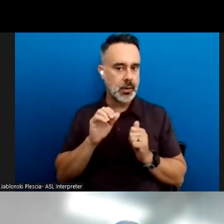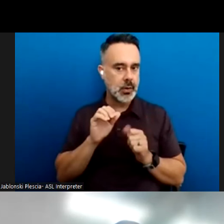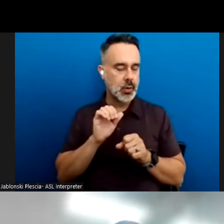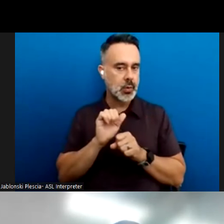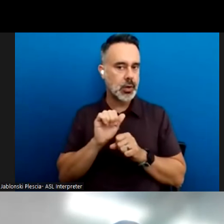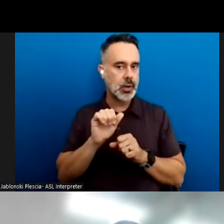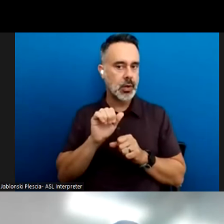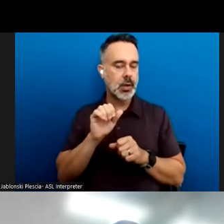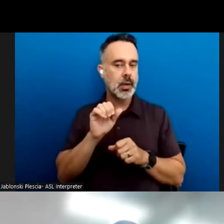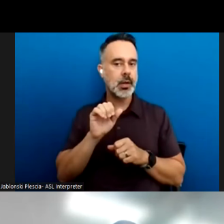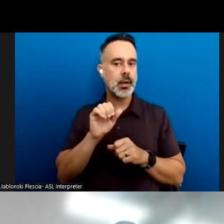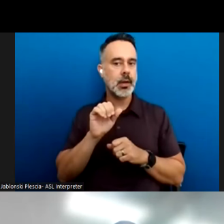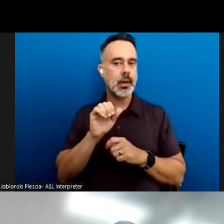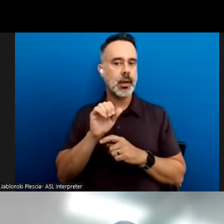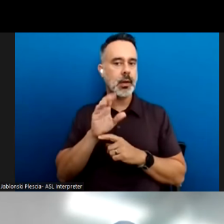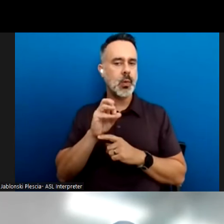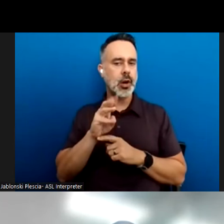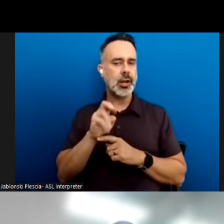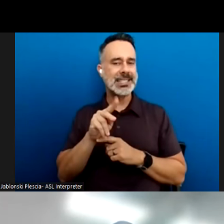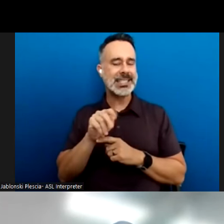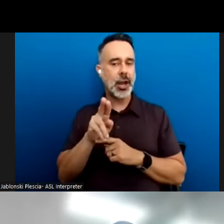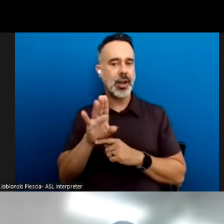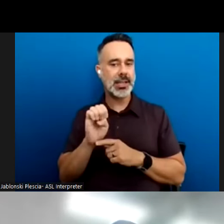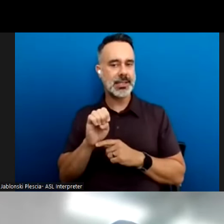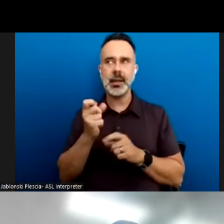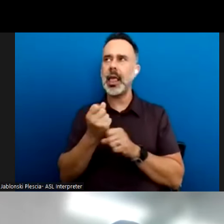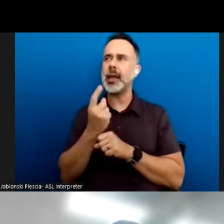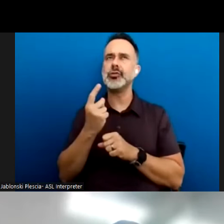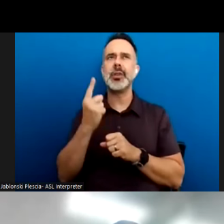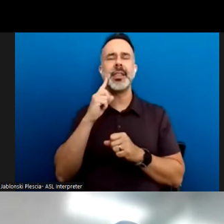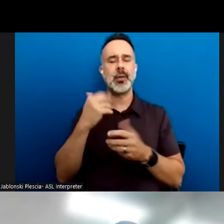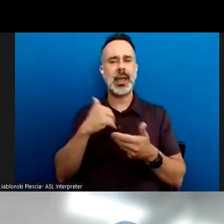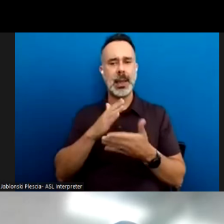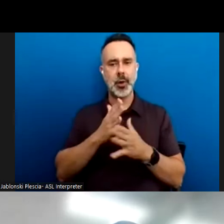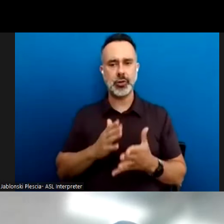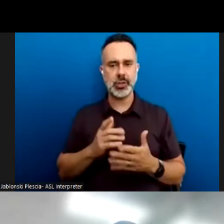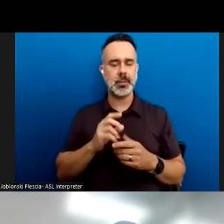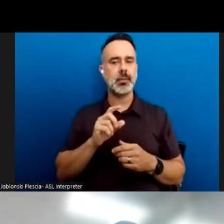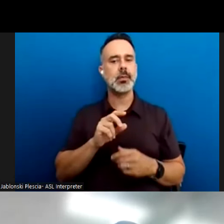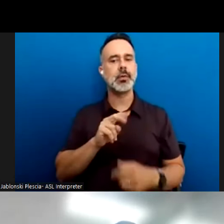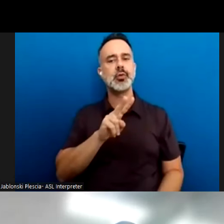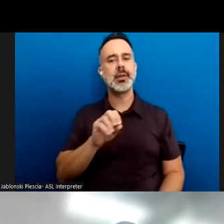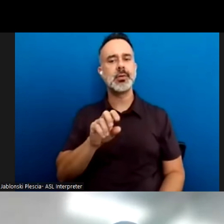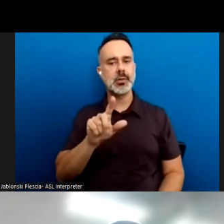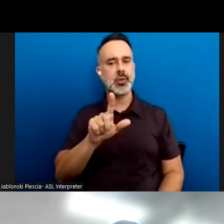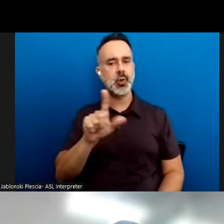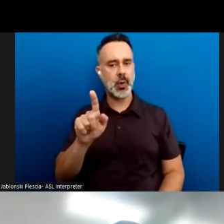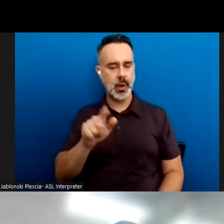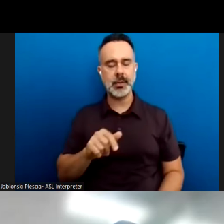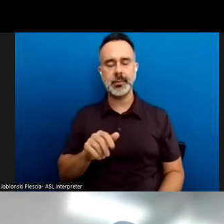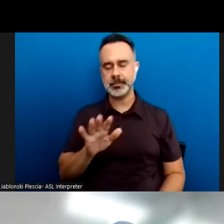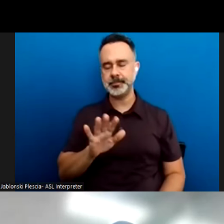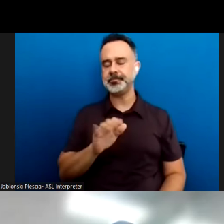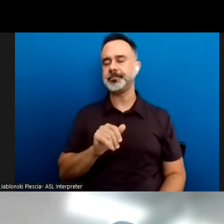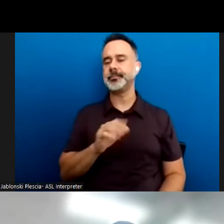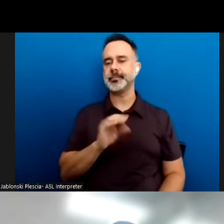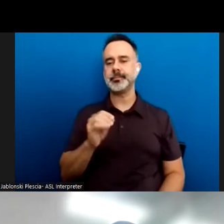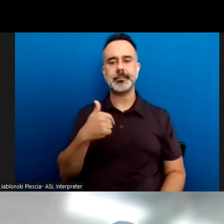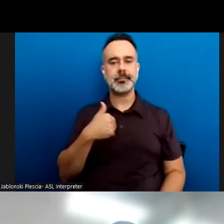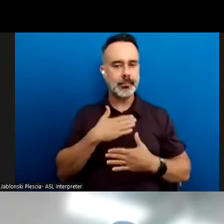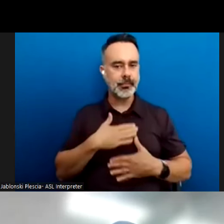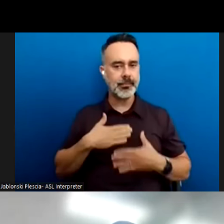Not last year. I think a year after I did partnership, because 2021 I was, and I